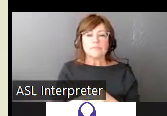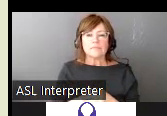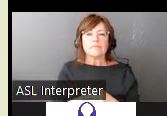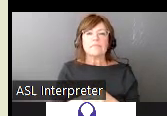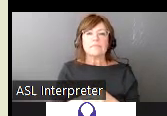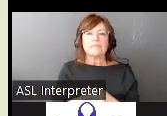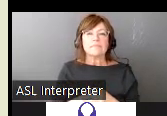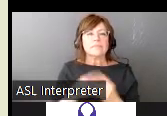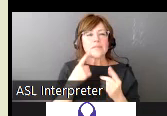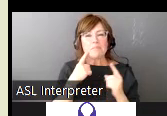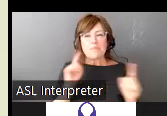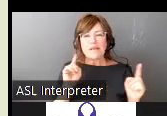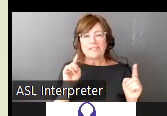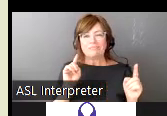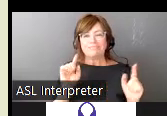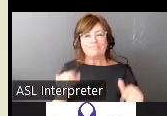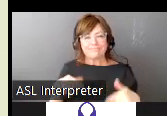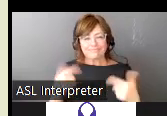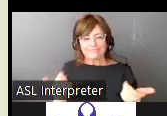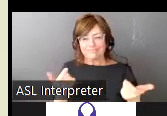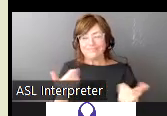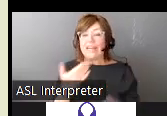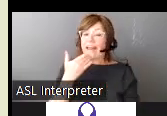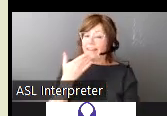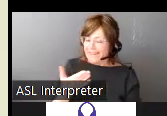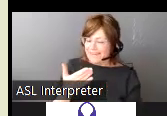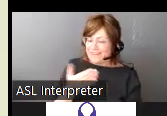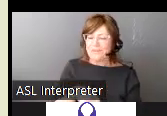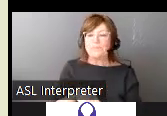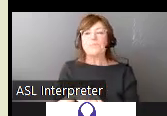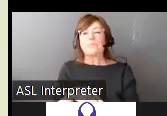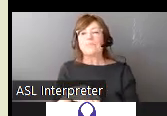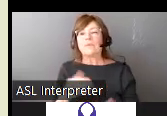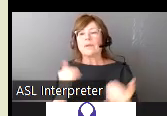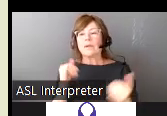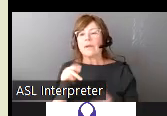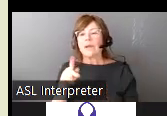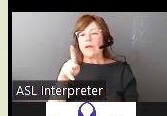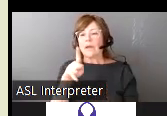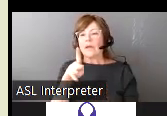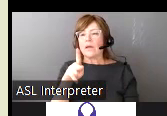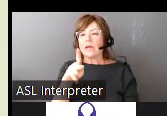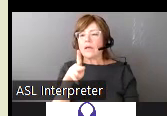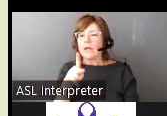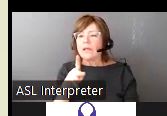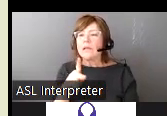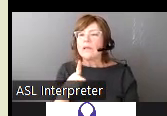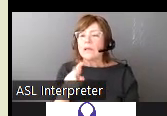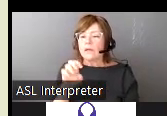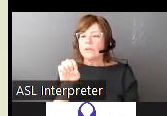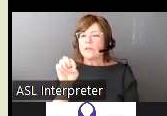there you go. Okay. Thank you, Guida. I'll now first talk about our participants'